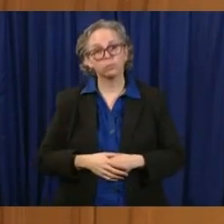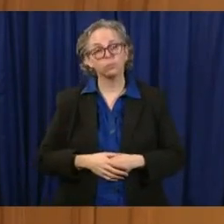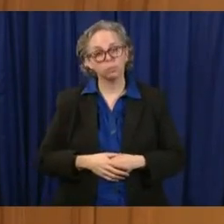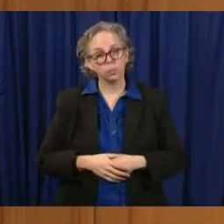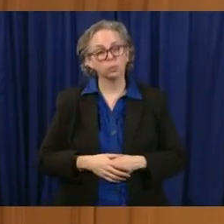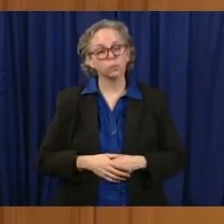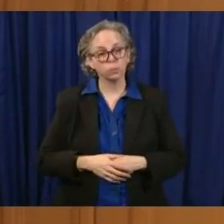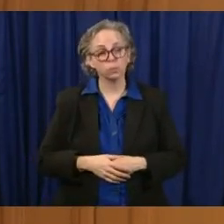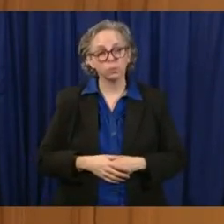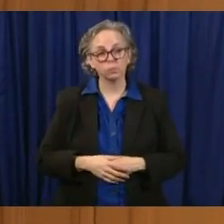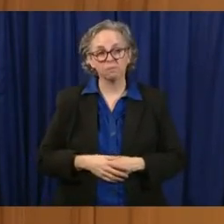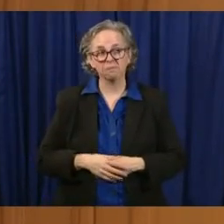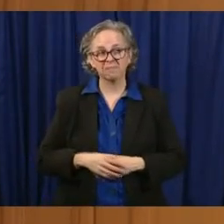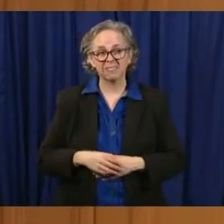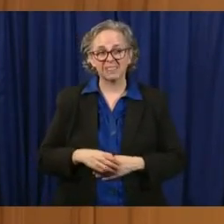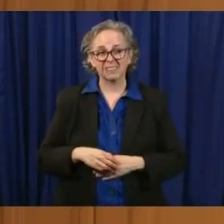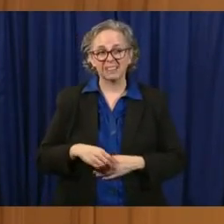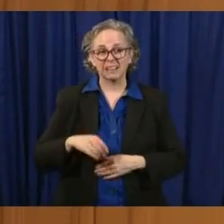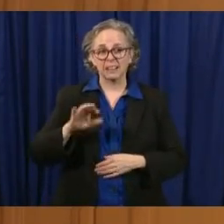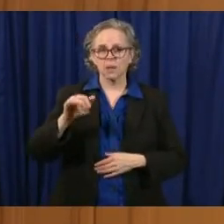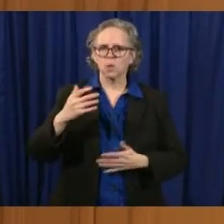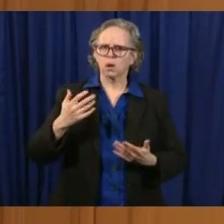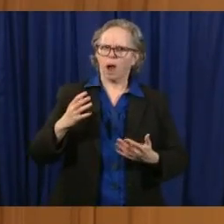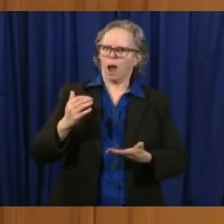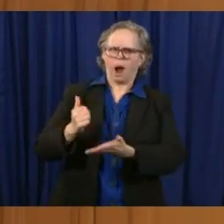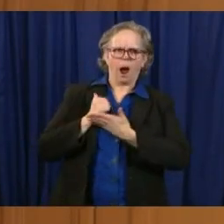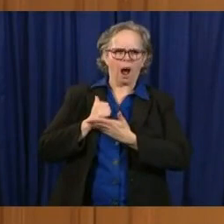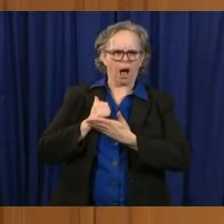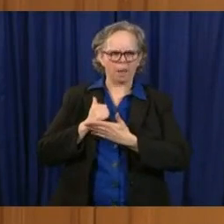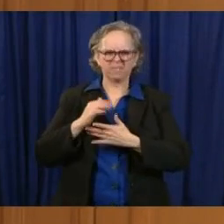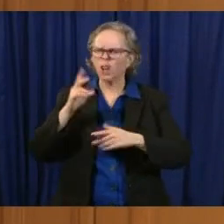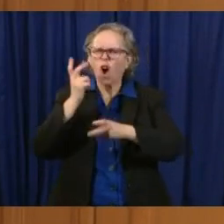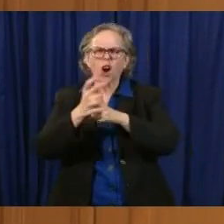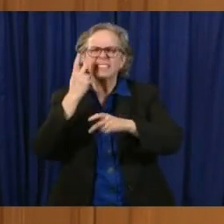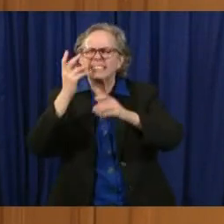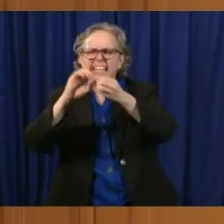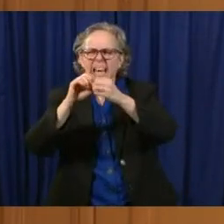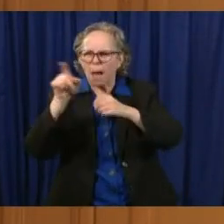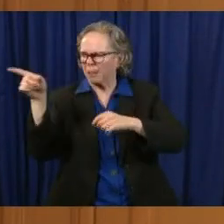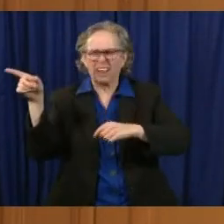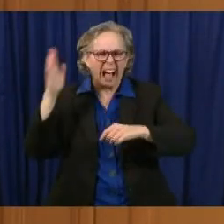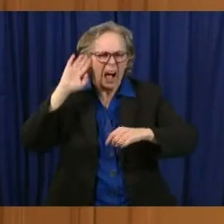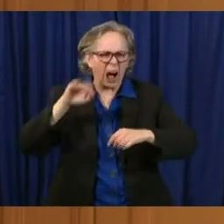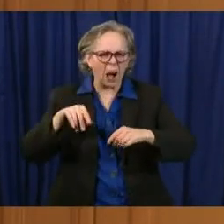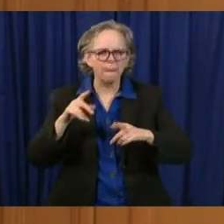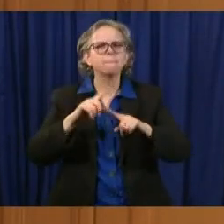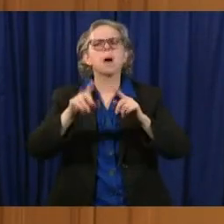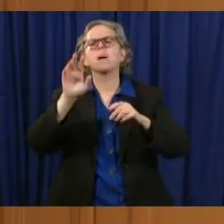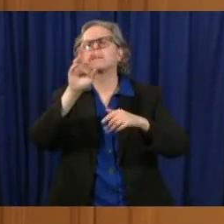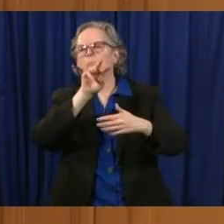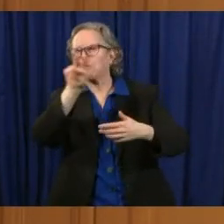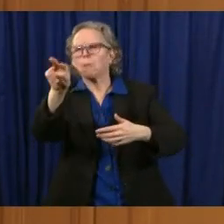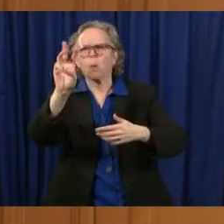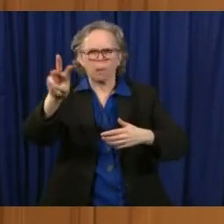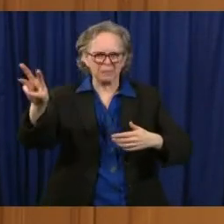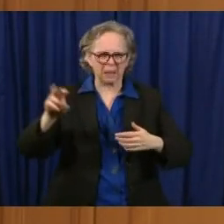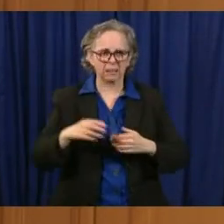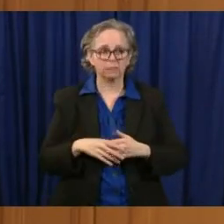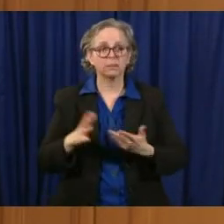These are useful, too. You can get better look at it than you probably can on screen here. But this shows our five-day trends.